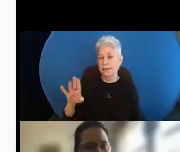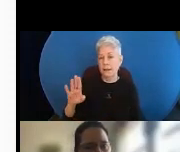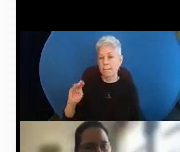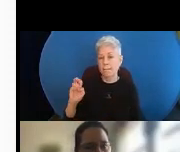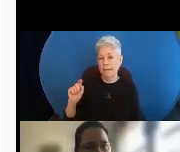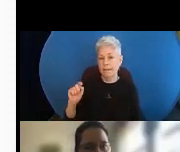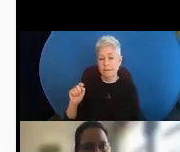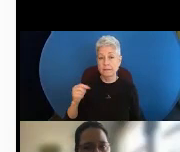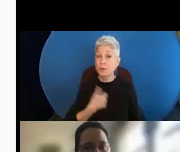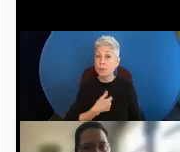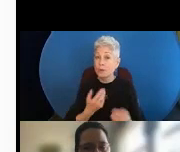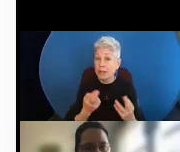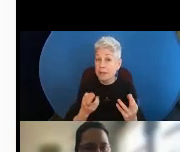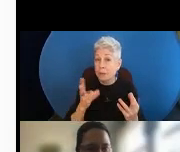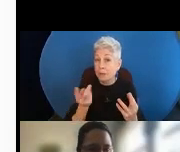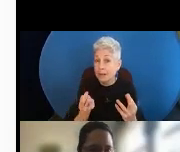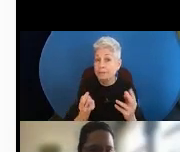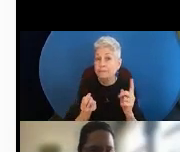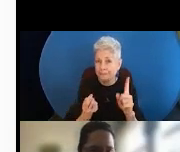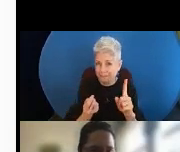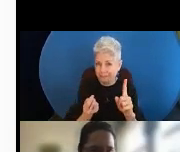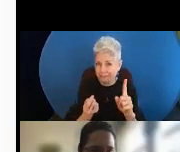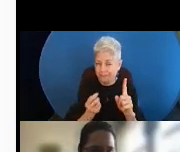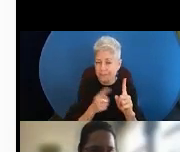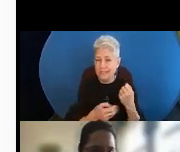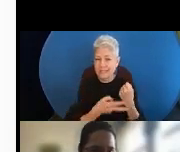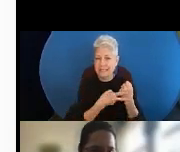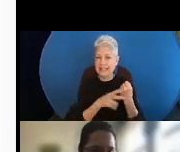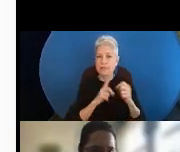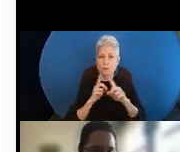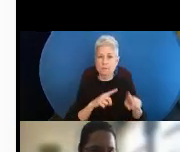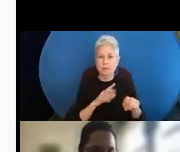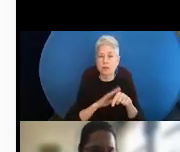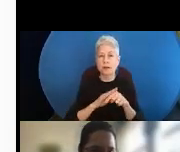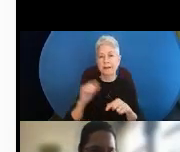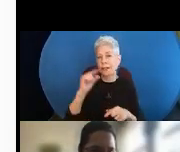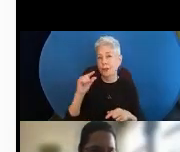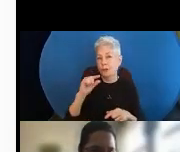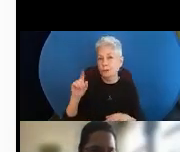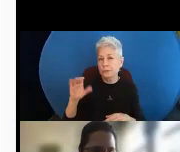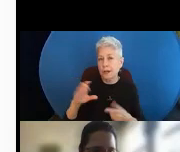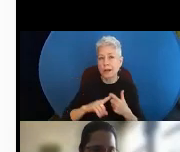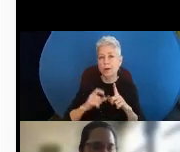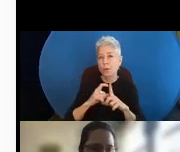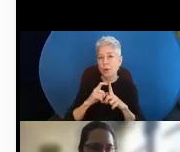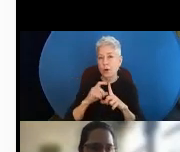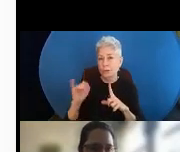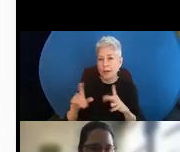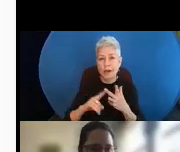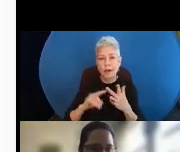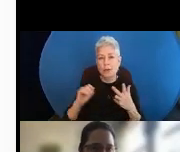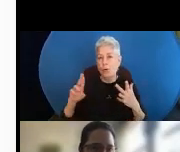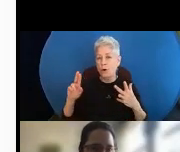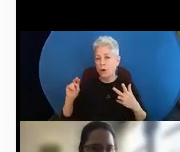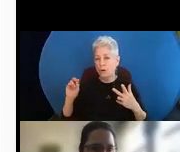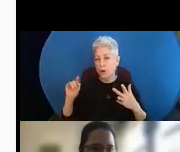recommend is that you save your responses on a Google Doc or a Word document or a notes document, and then enter